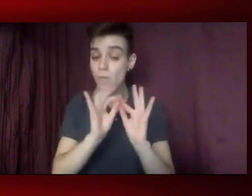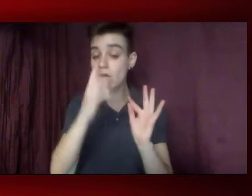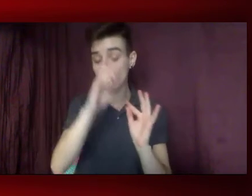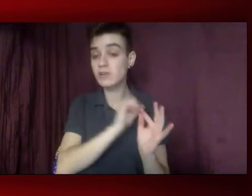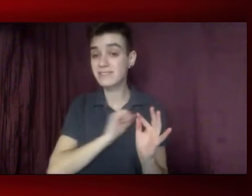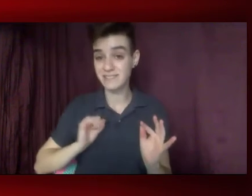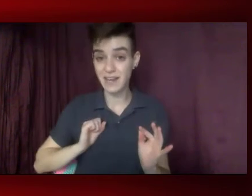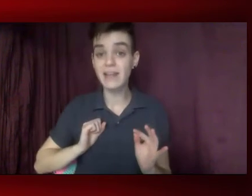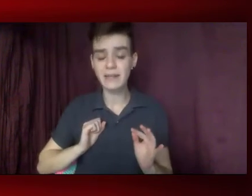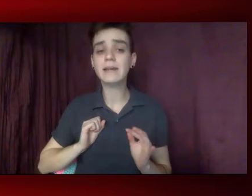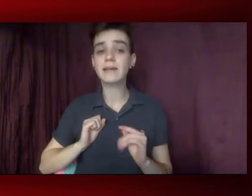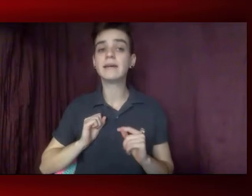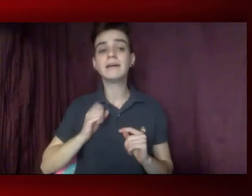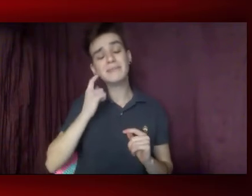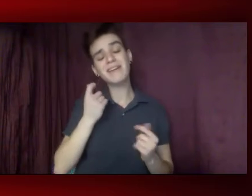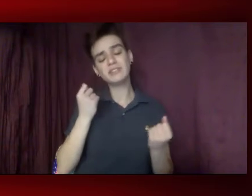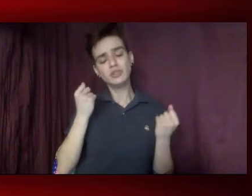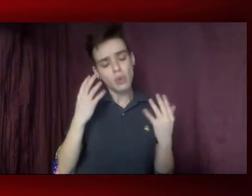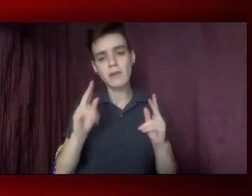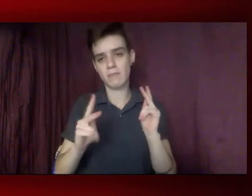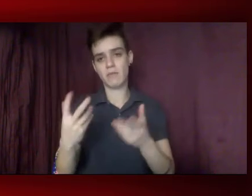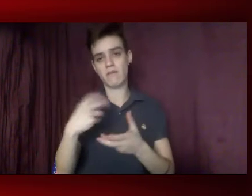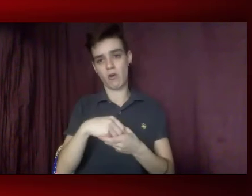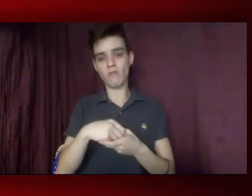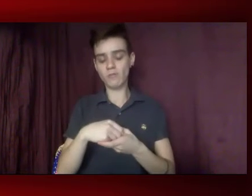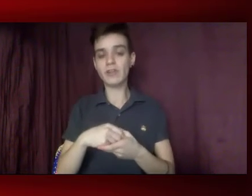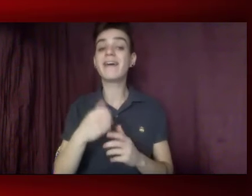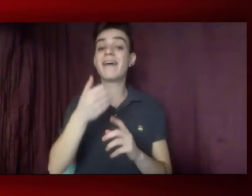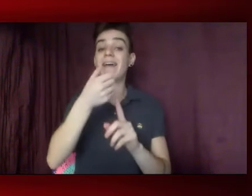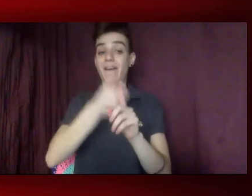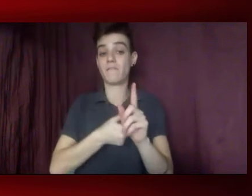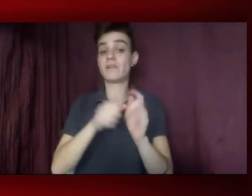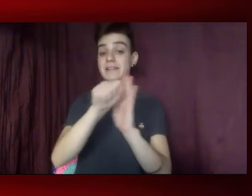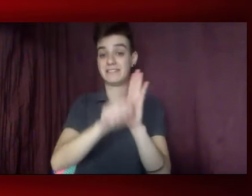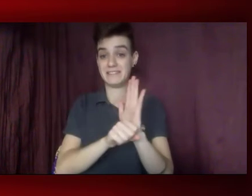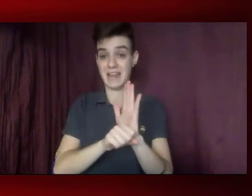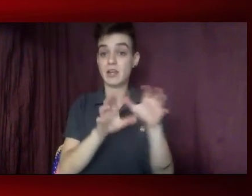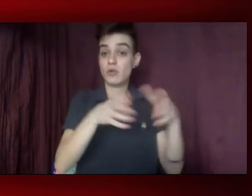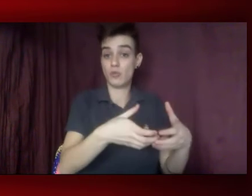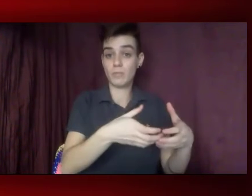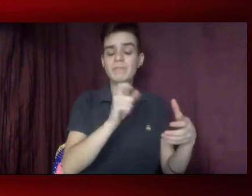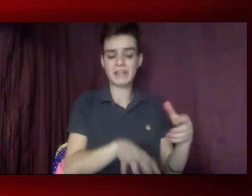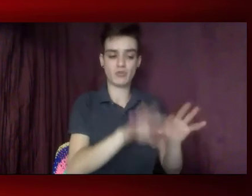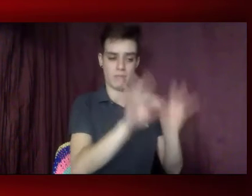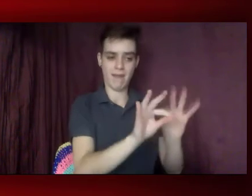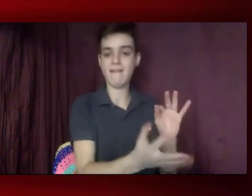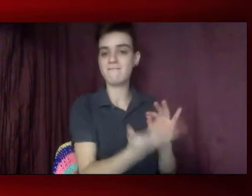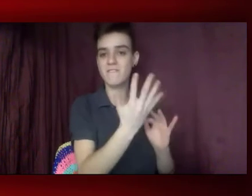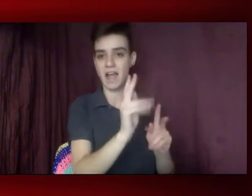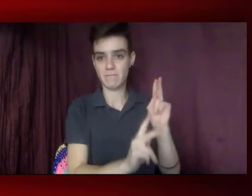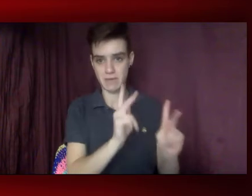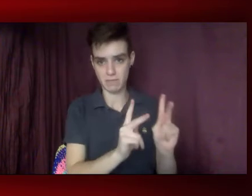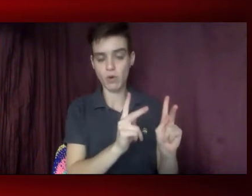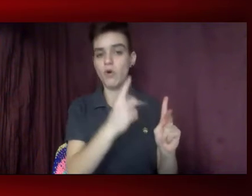they're going to be so big, is every state delegation has to choose 5 people who can speak in the